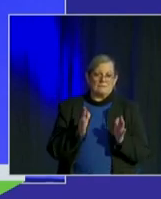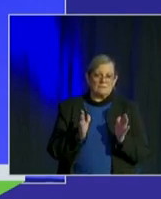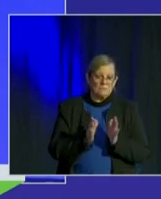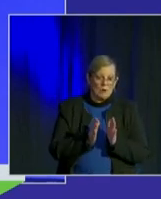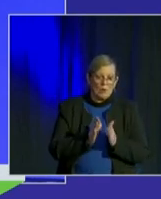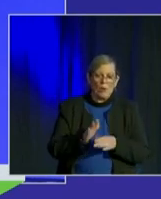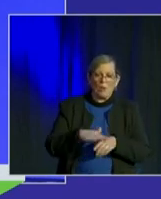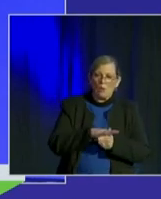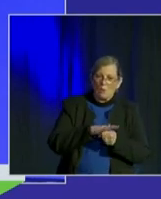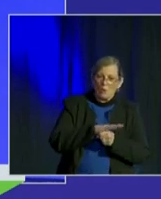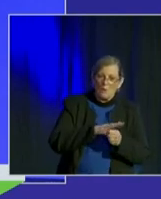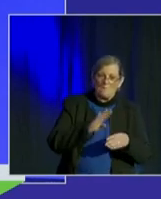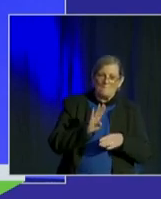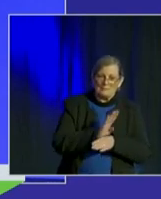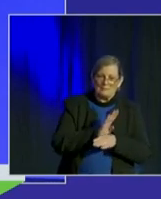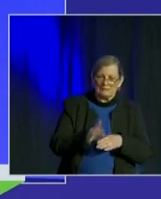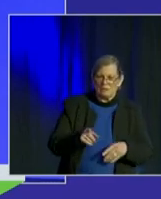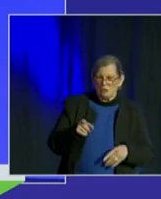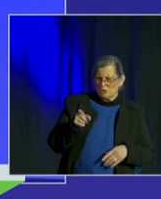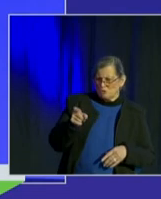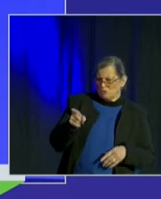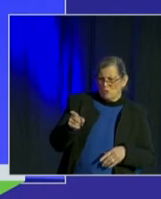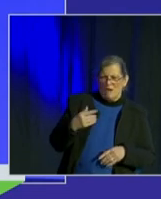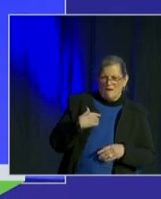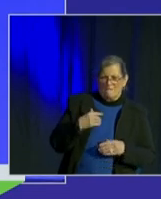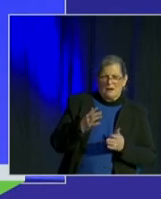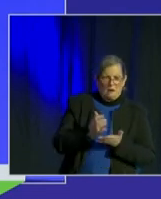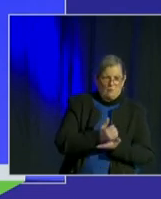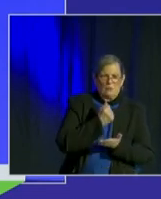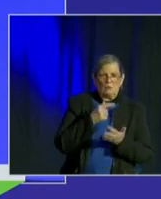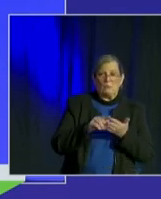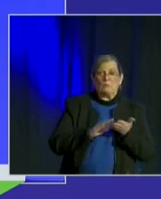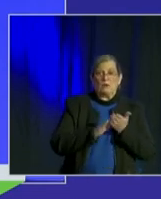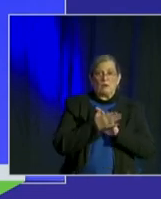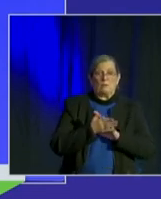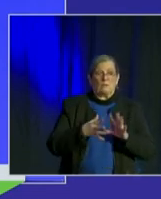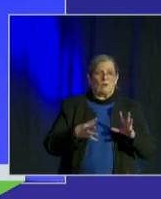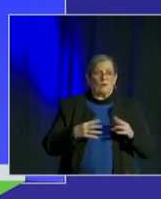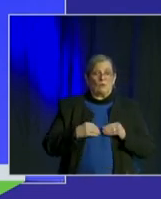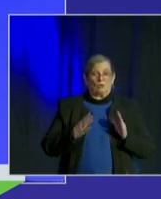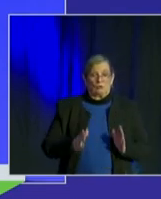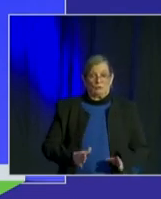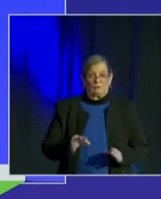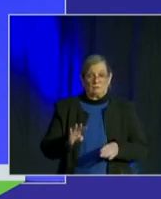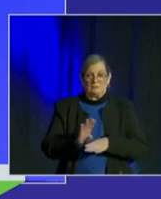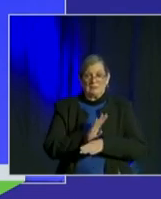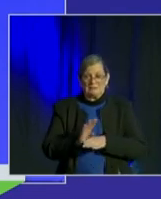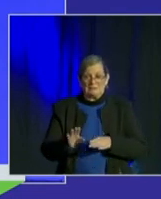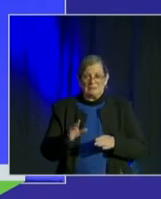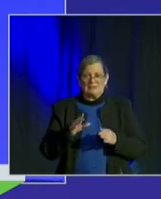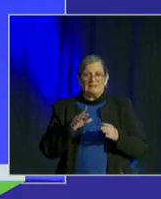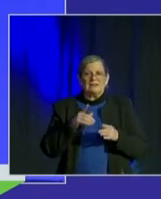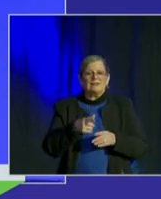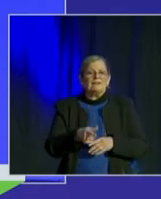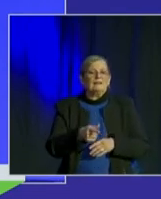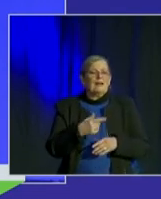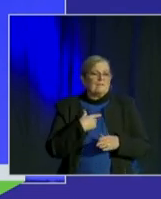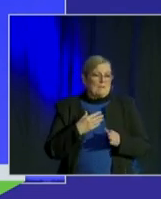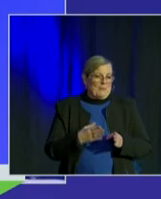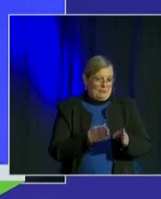DC residents have an opportunity to become entrepreneurs and, again, find their pathway to the middle class and ultimately build wealth.